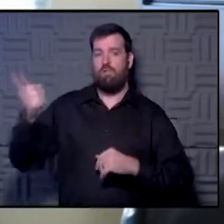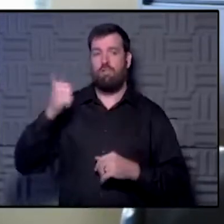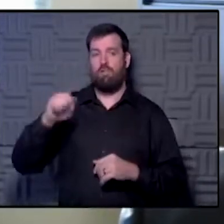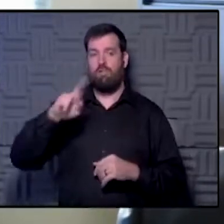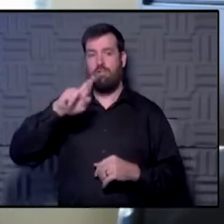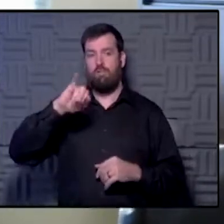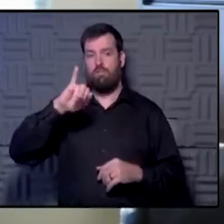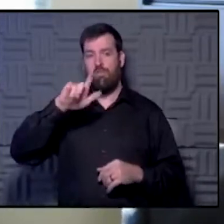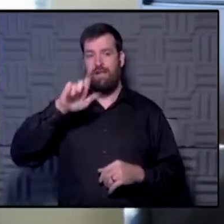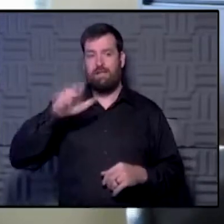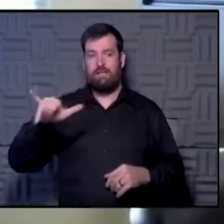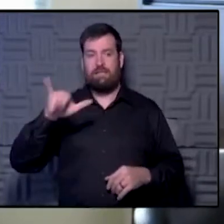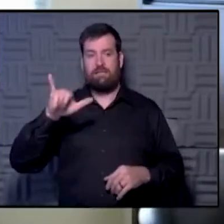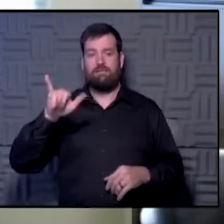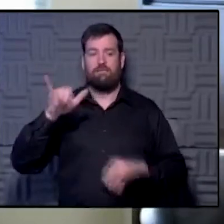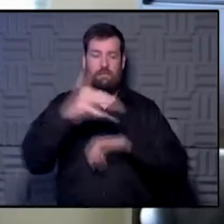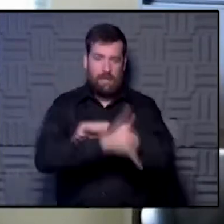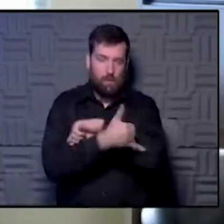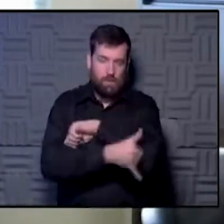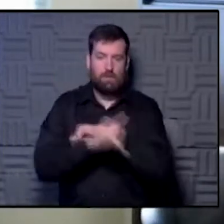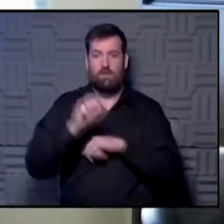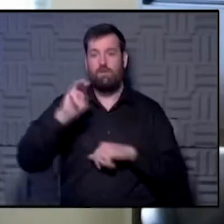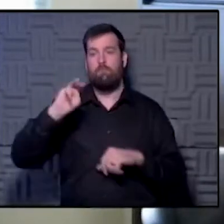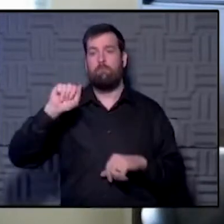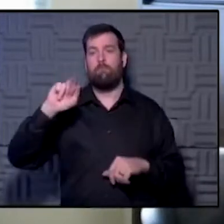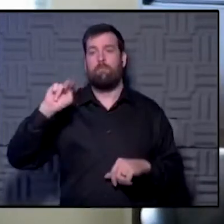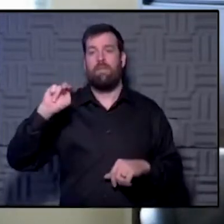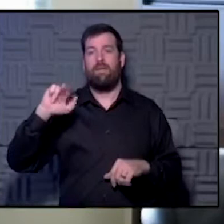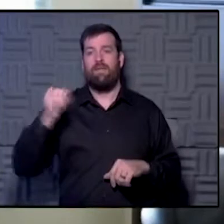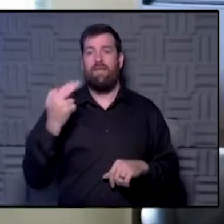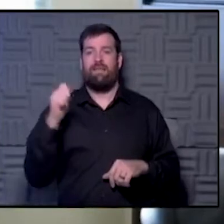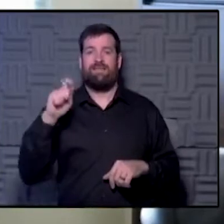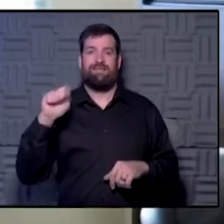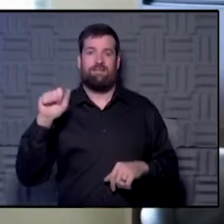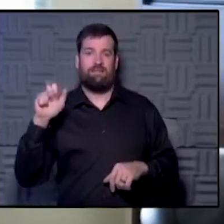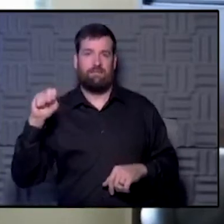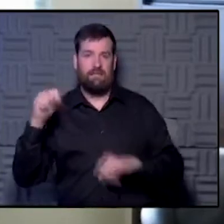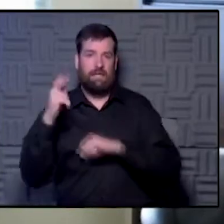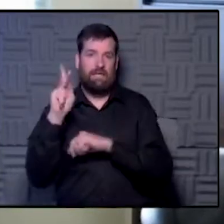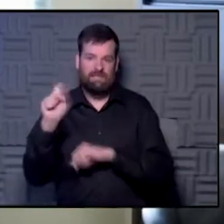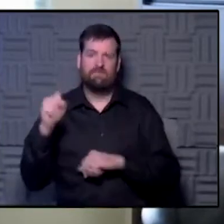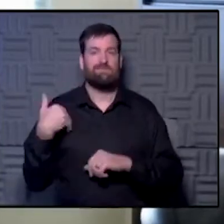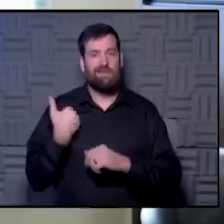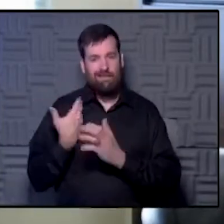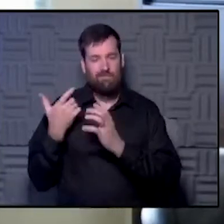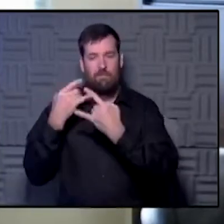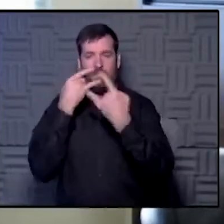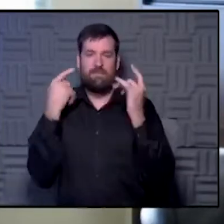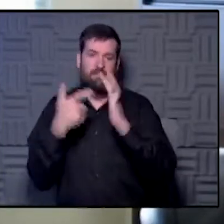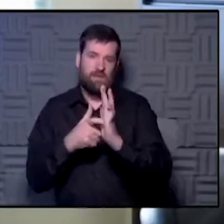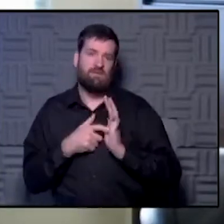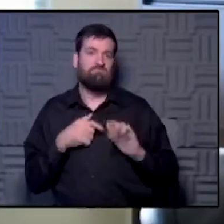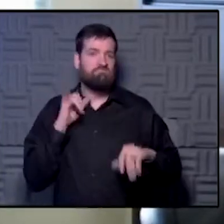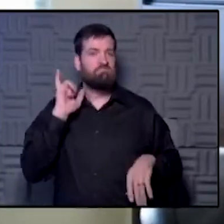is Manhattan, Kansas, and there's a mask mandate there for most public spaces. So I think that's why we